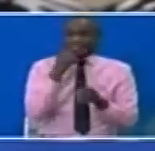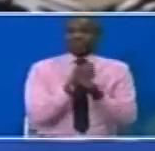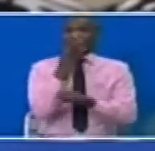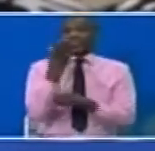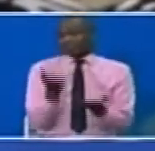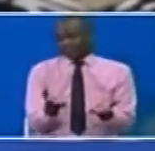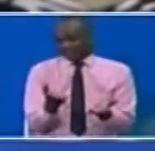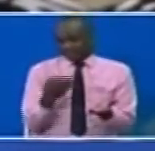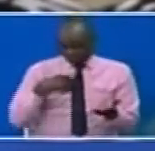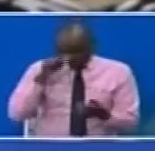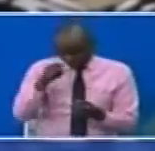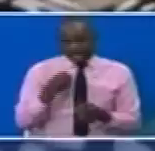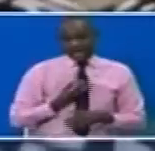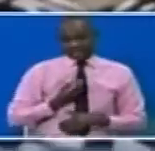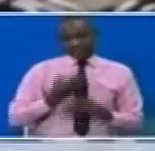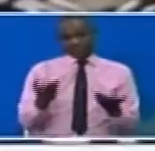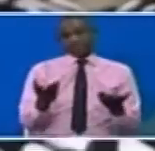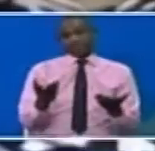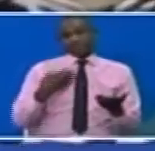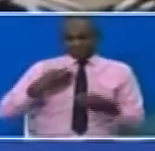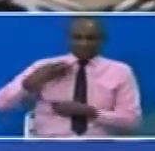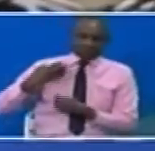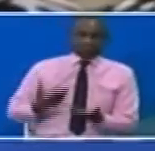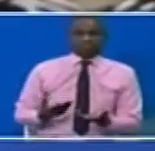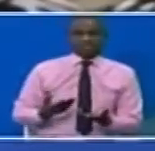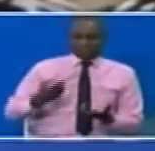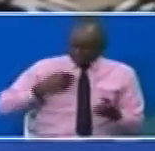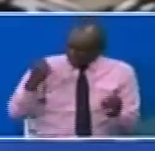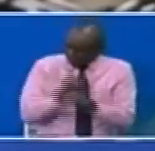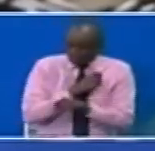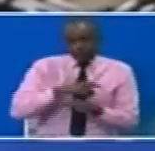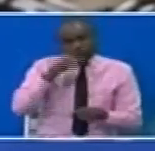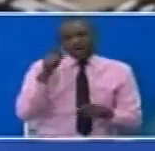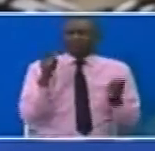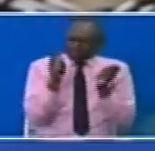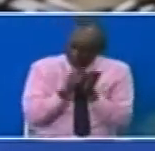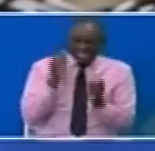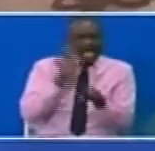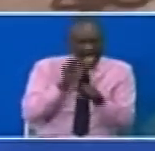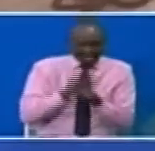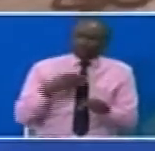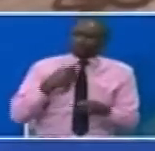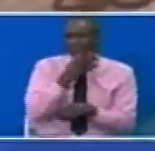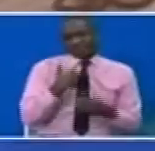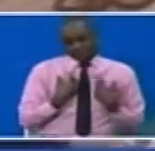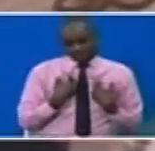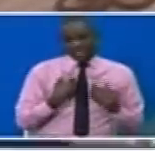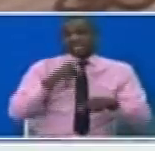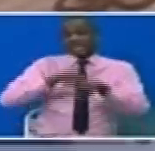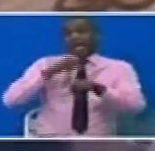with cancer. Then I could have saved my breast and I couldn't have gone a lot of things that I've undergone. Kwa